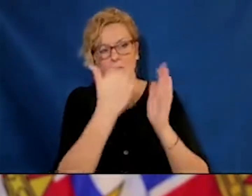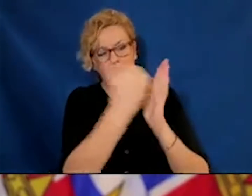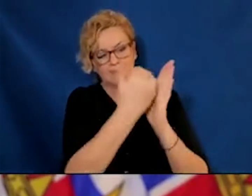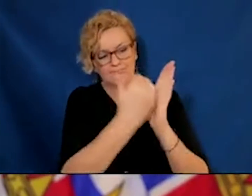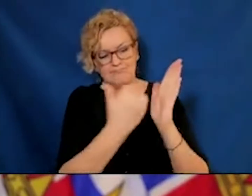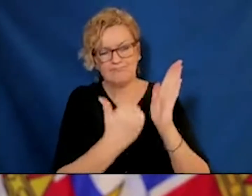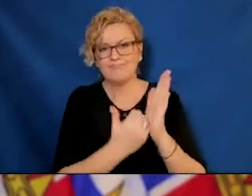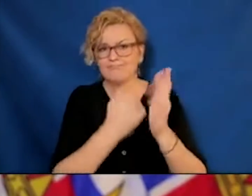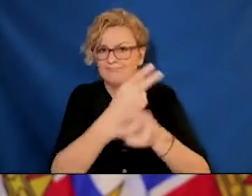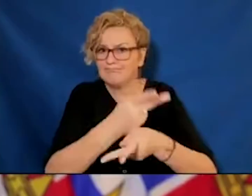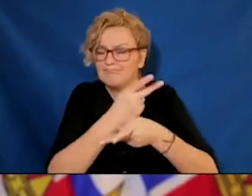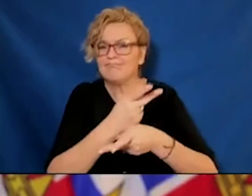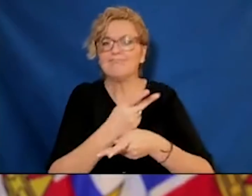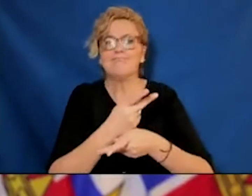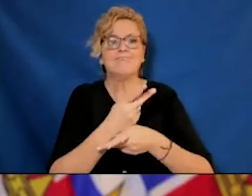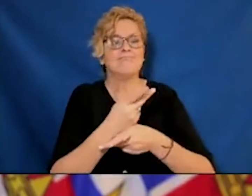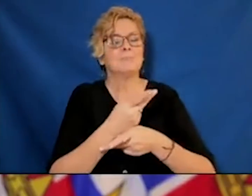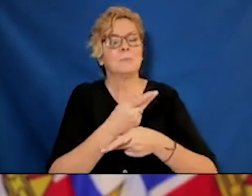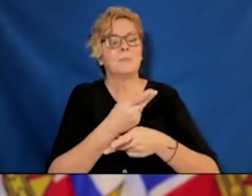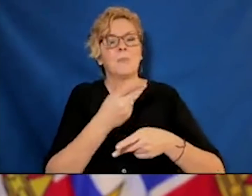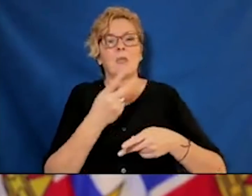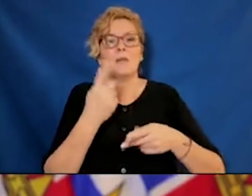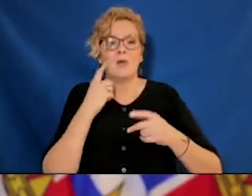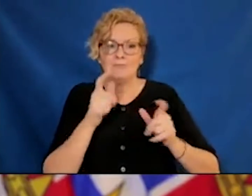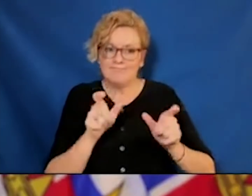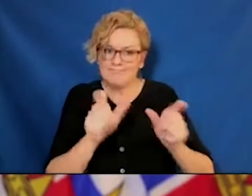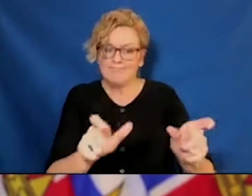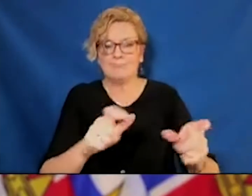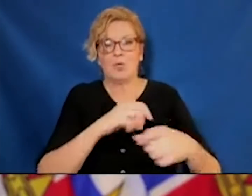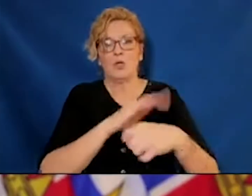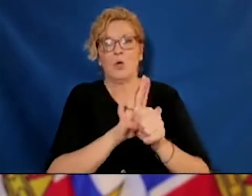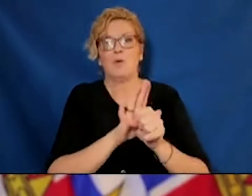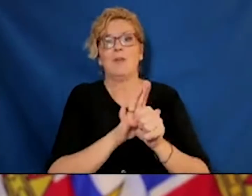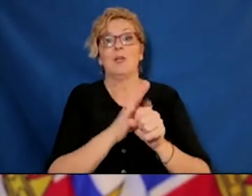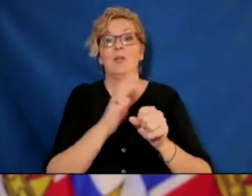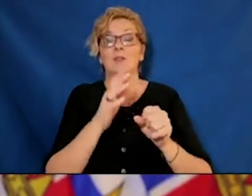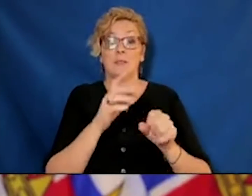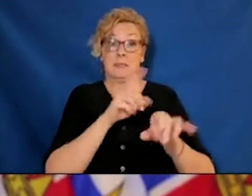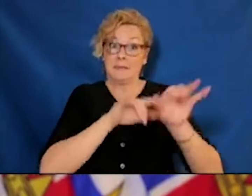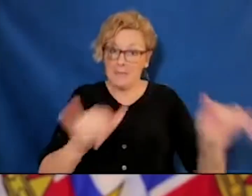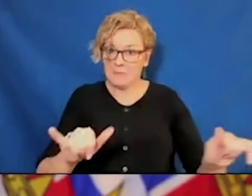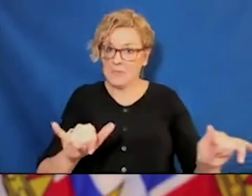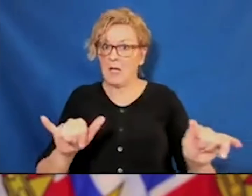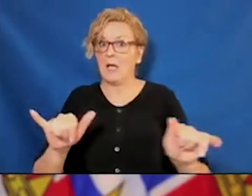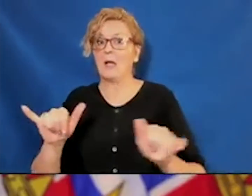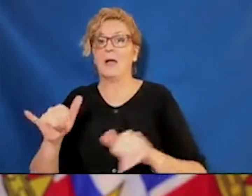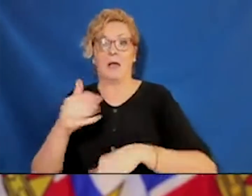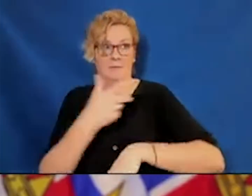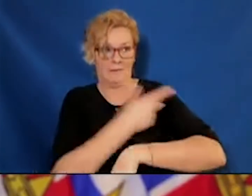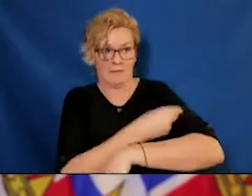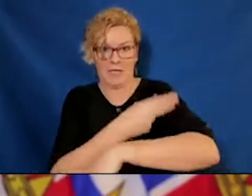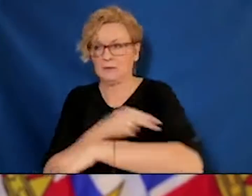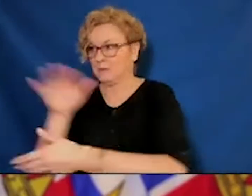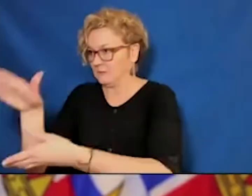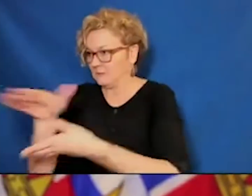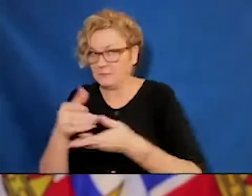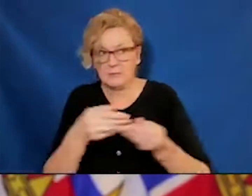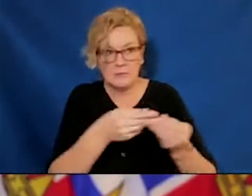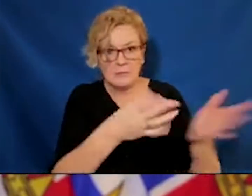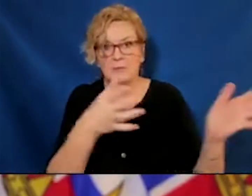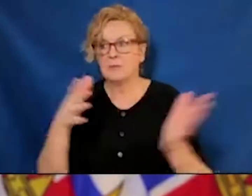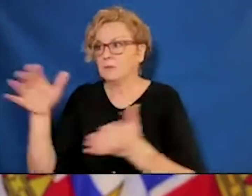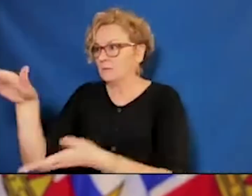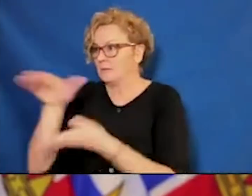have the resources available to provide safe care to everybody. But let me be clear, everybody